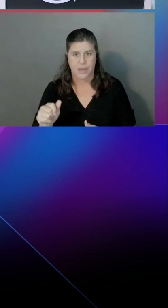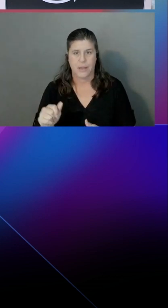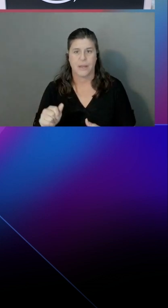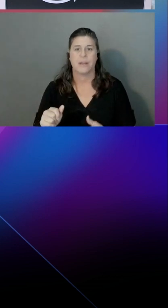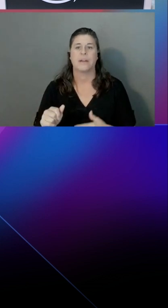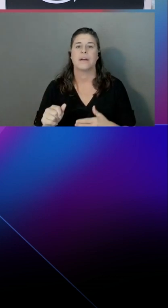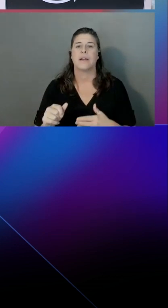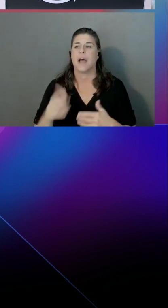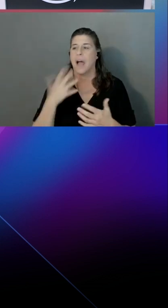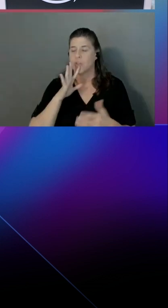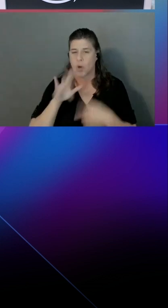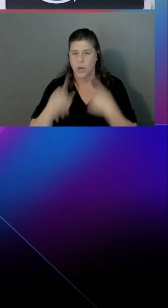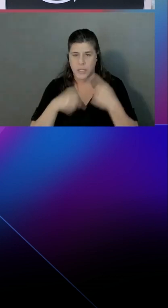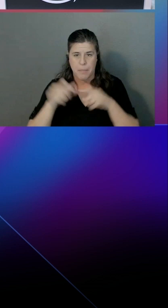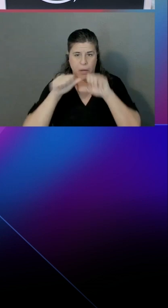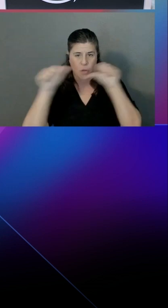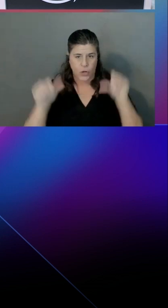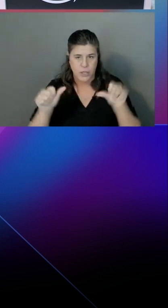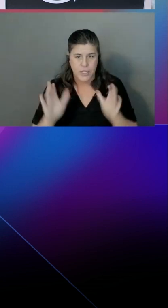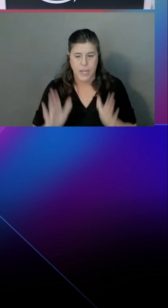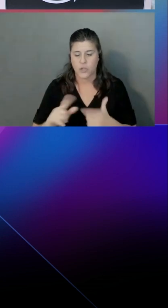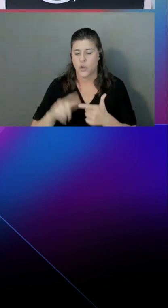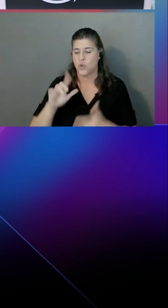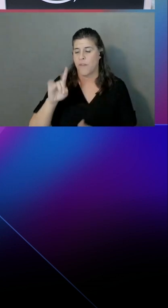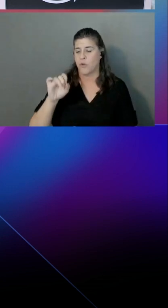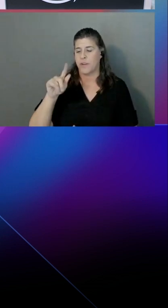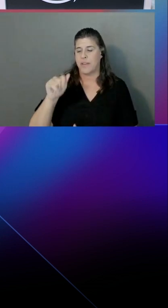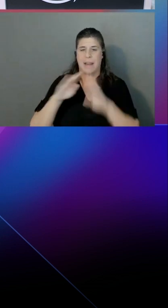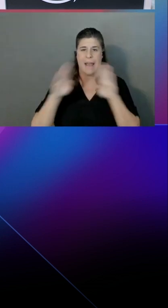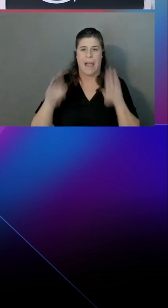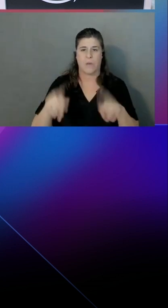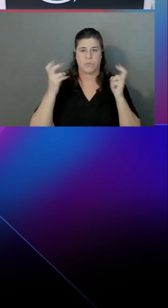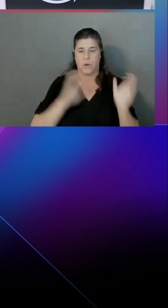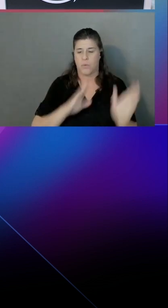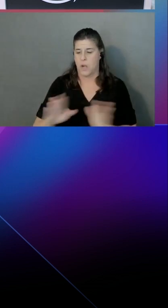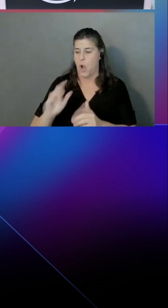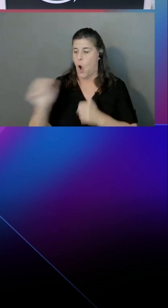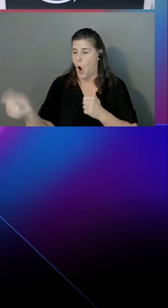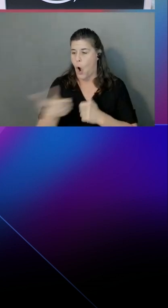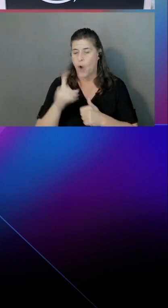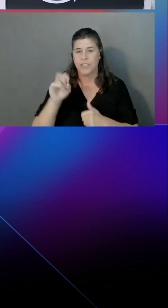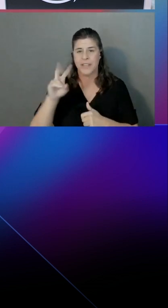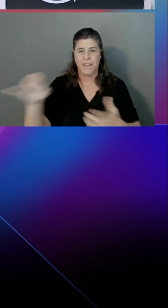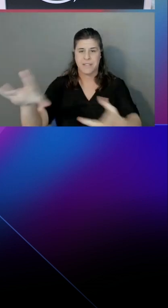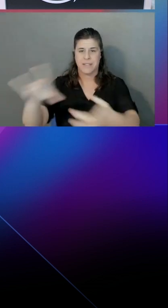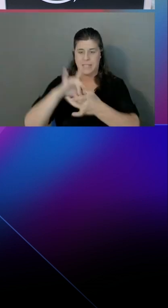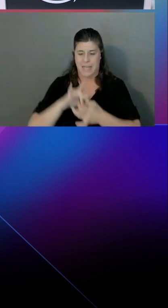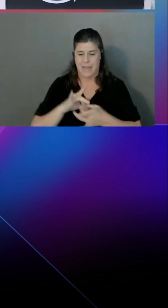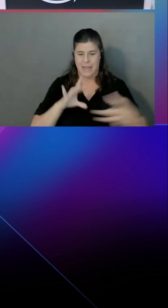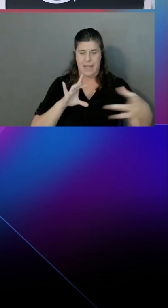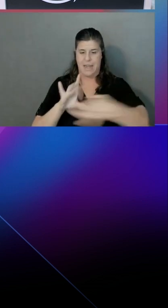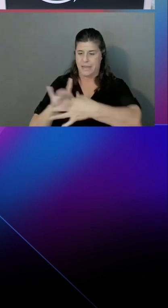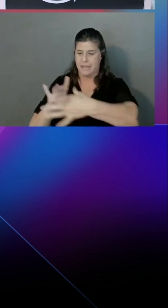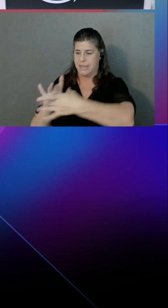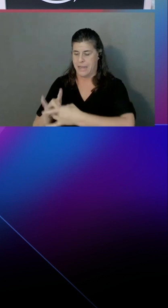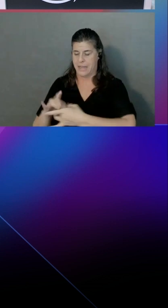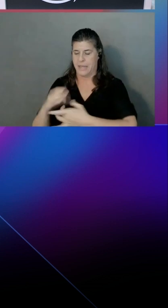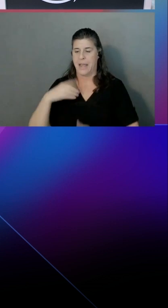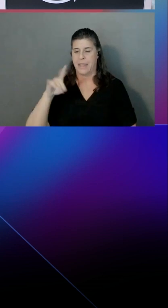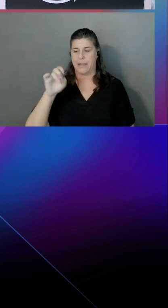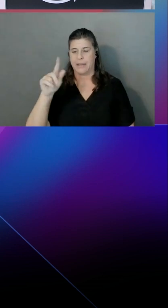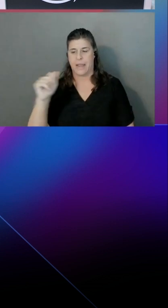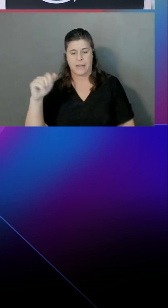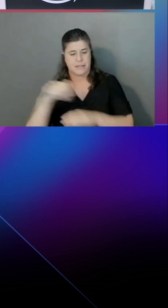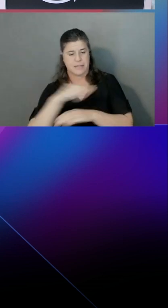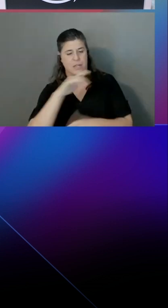about. So if you have your data house in order, you have all your devices connected, you can land the data into the warehouse, or excuse me,